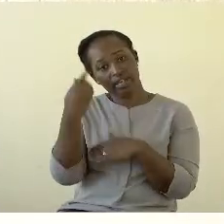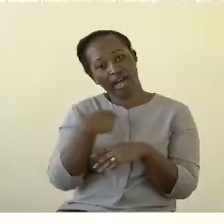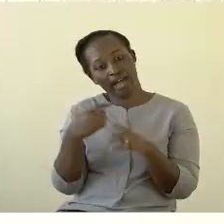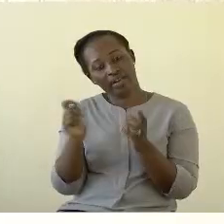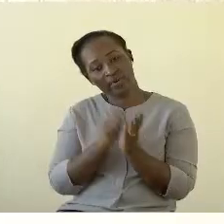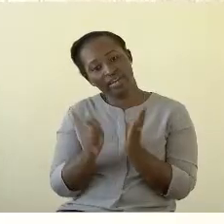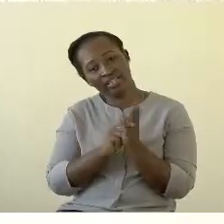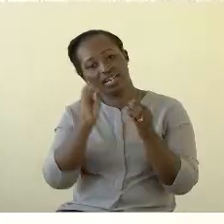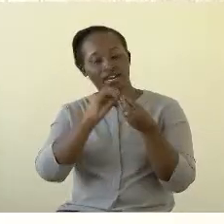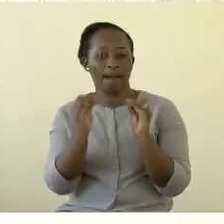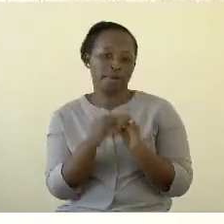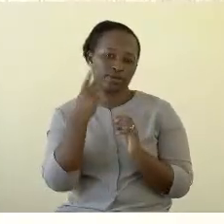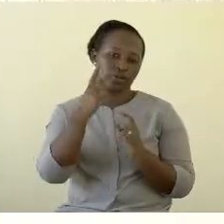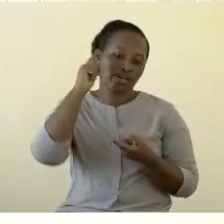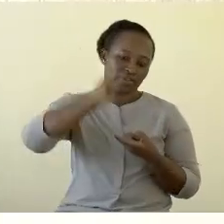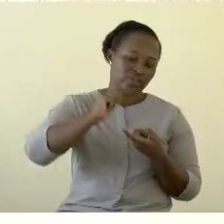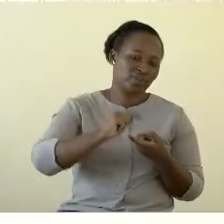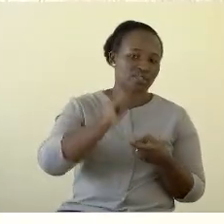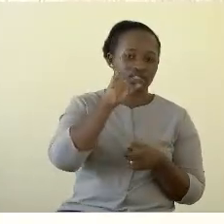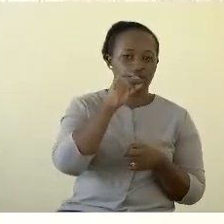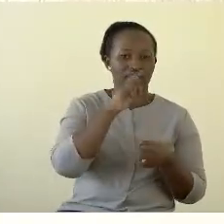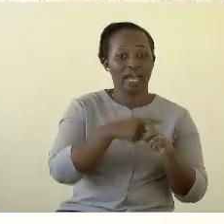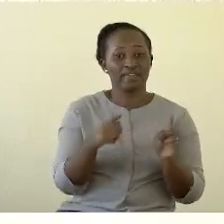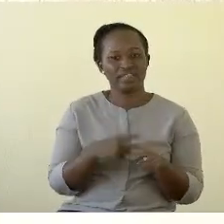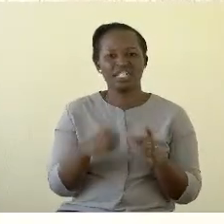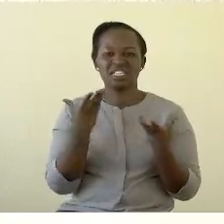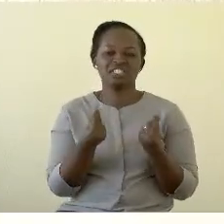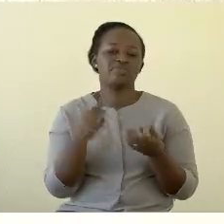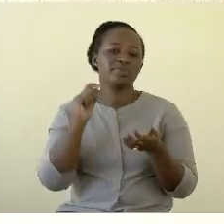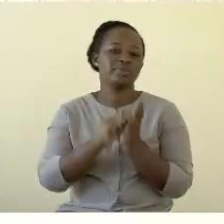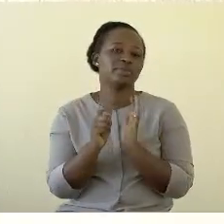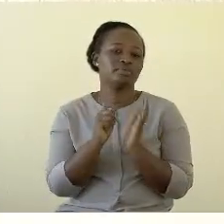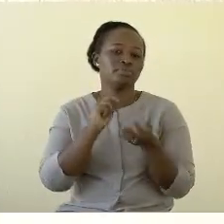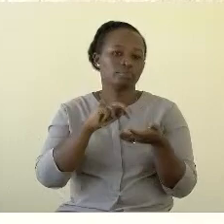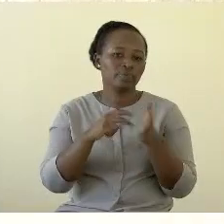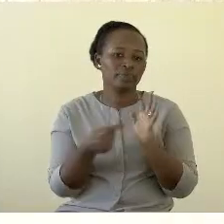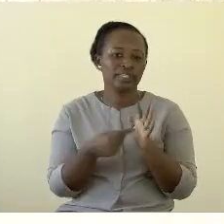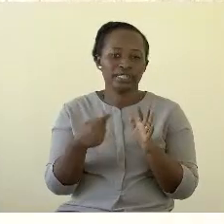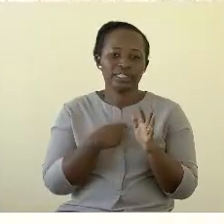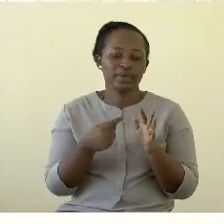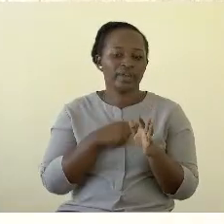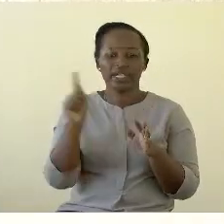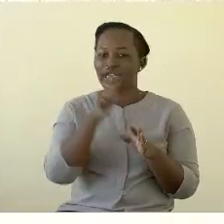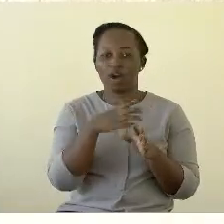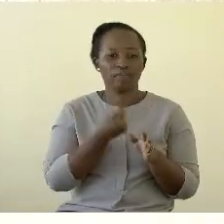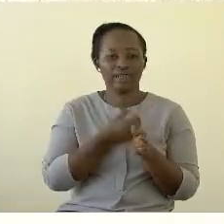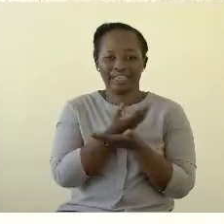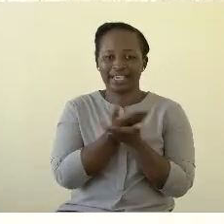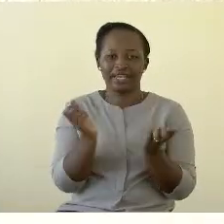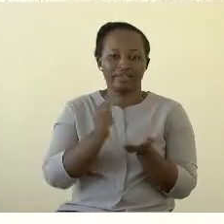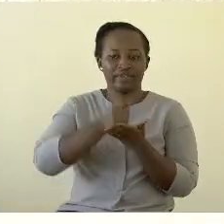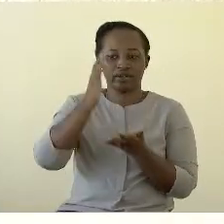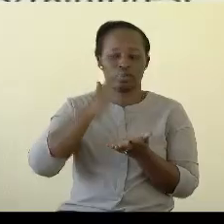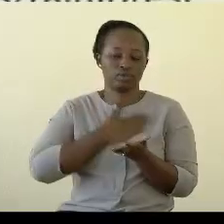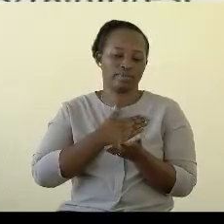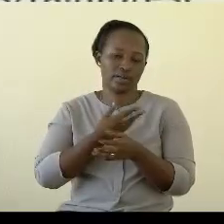write number 2, reduce diversity, it simply means that I've actually not added any value to my